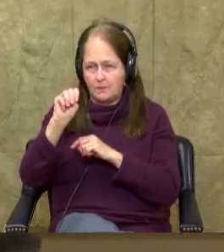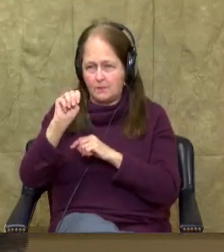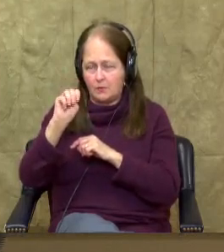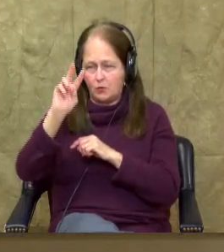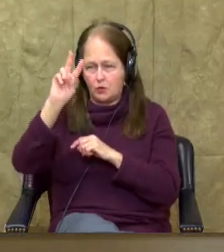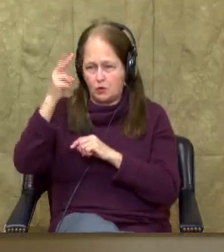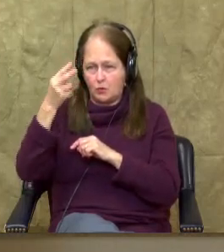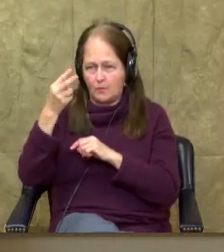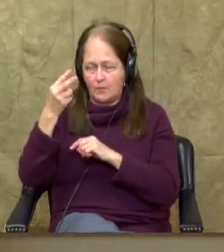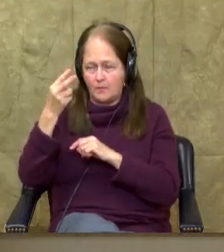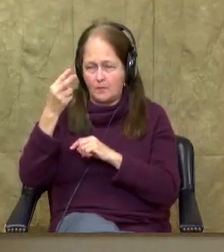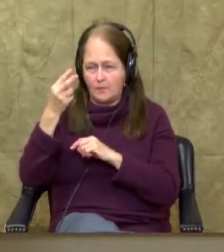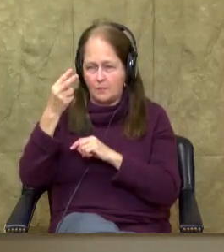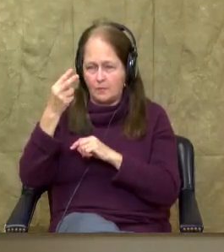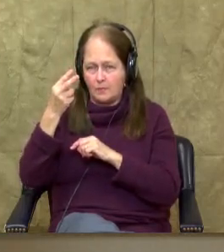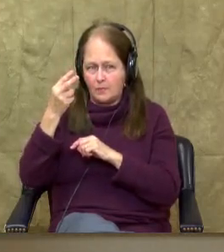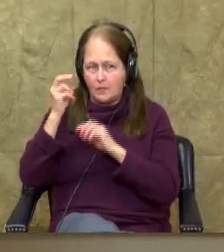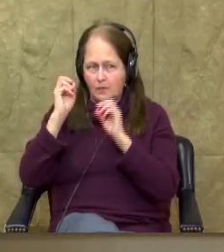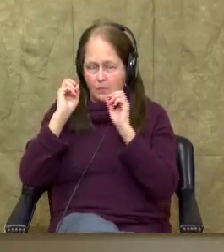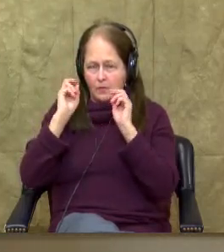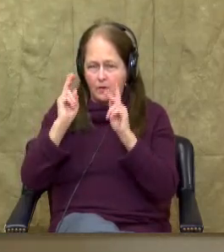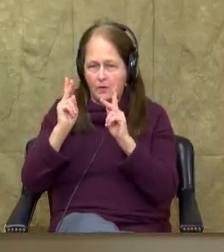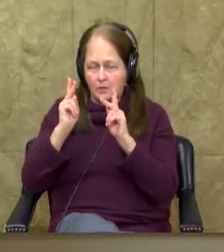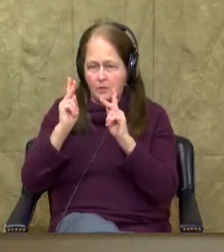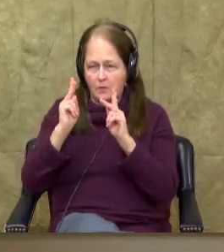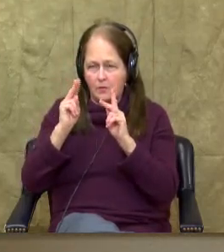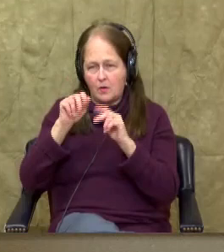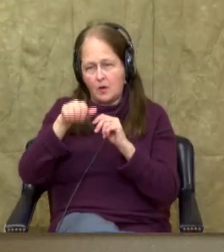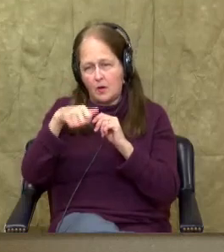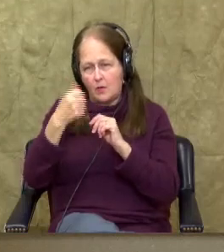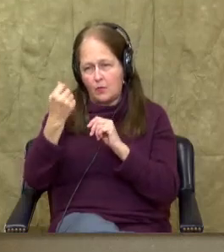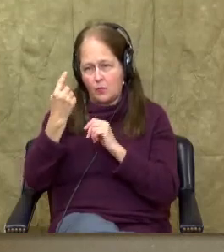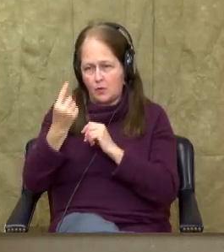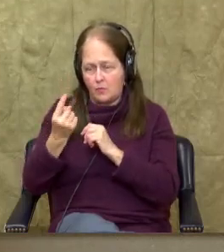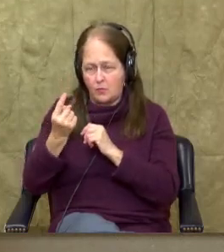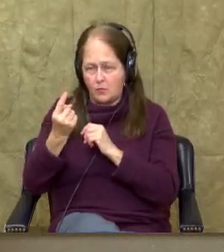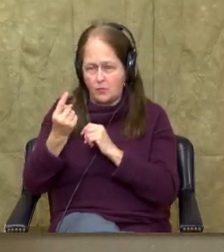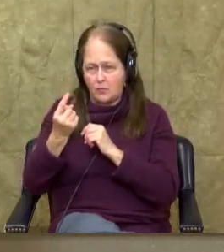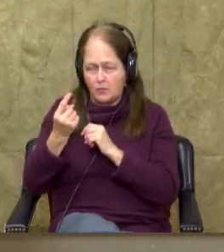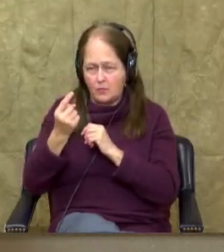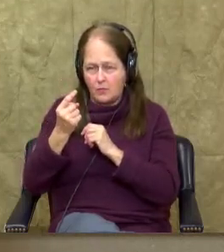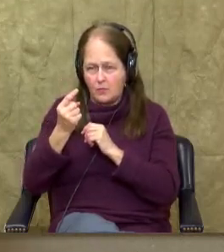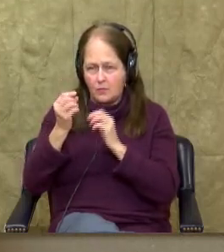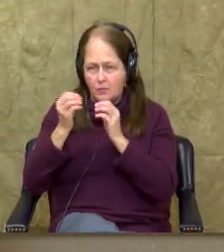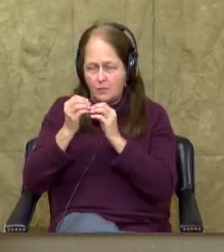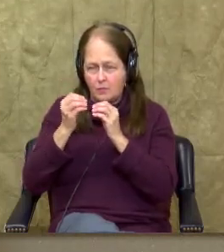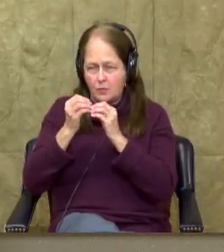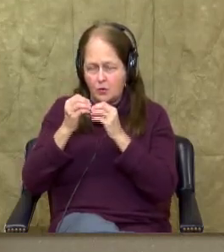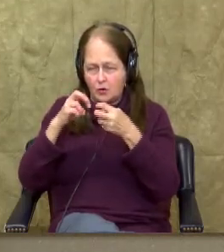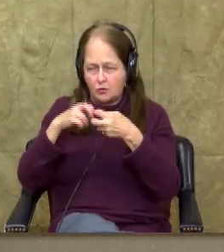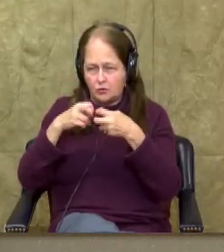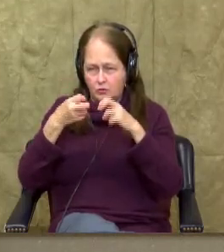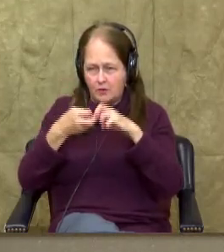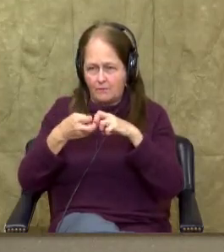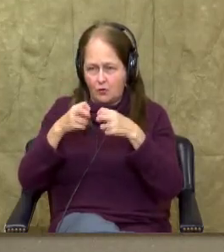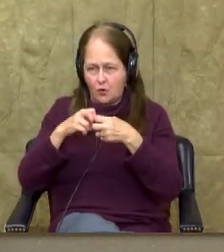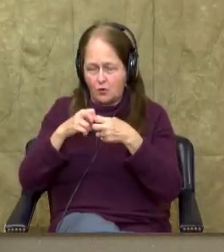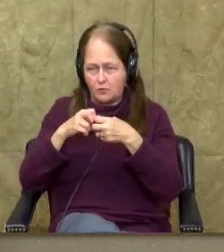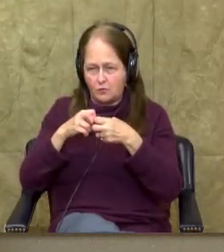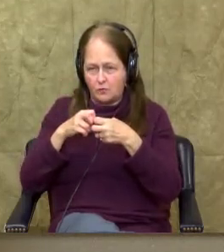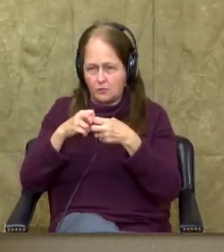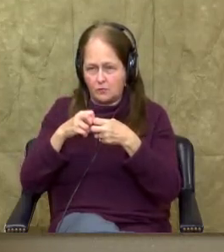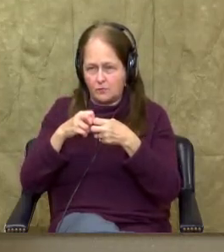cubed. Okay, let's look at another one. I made them a little bit more difficult as we went